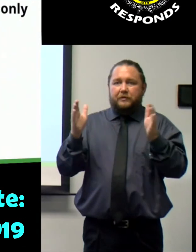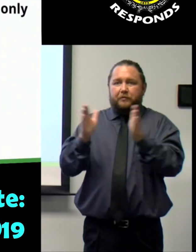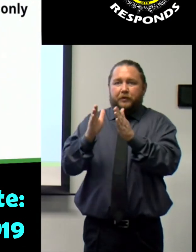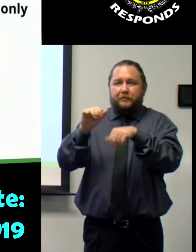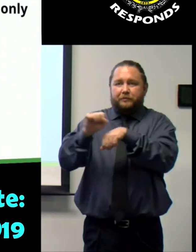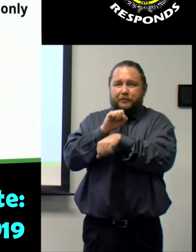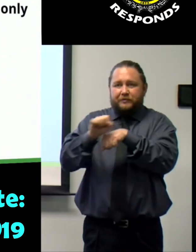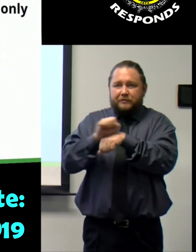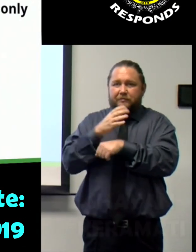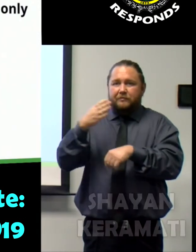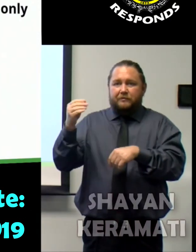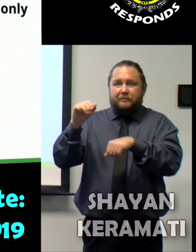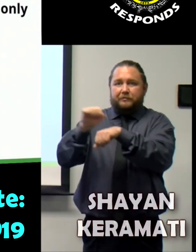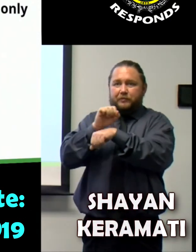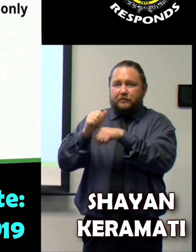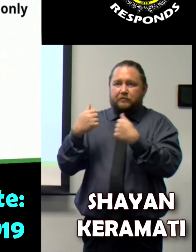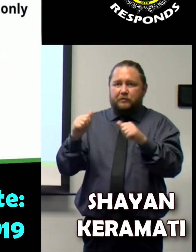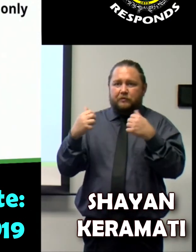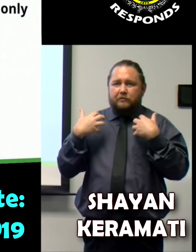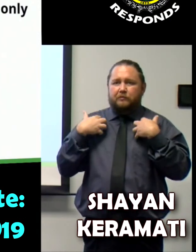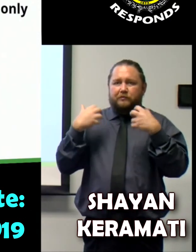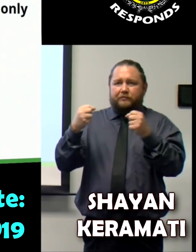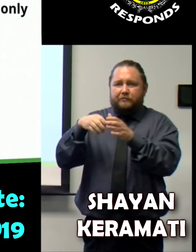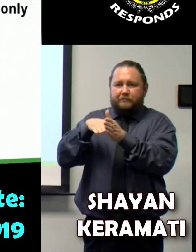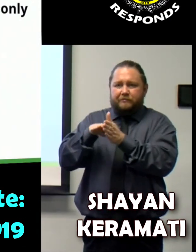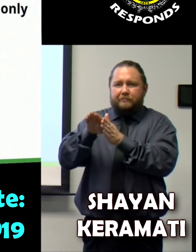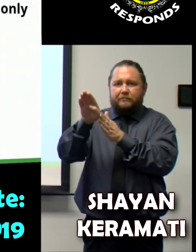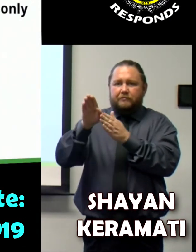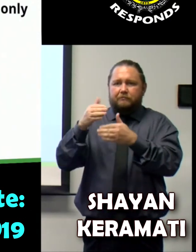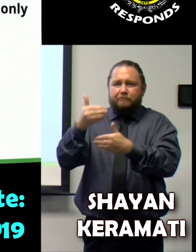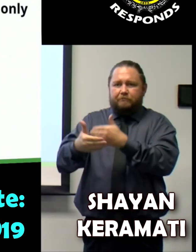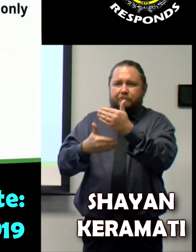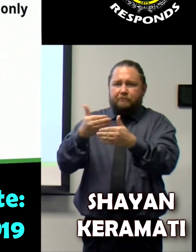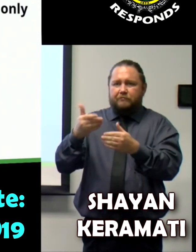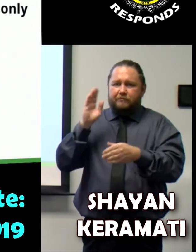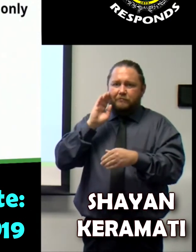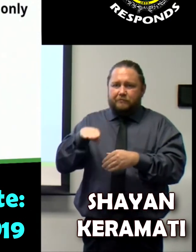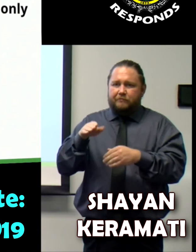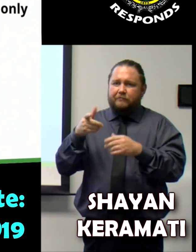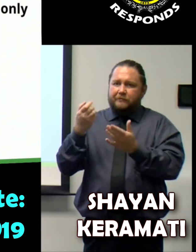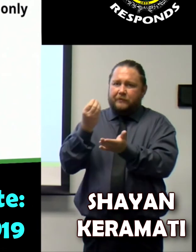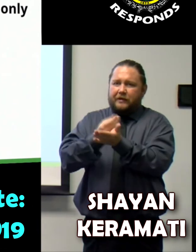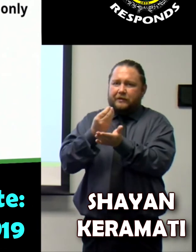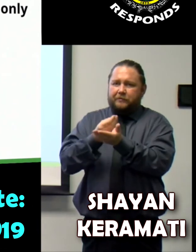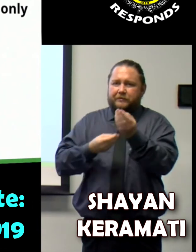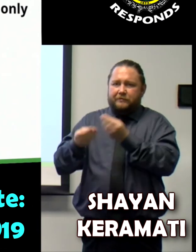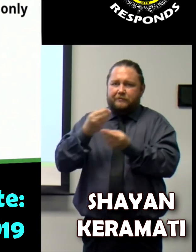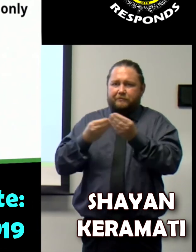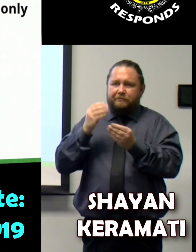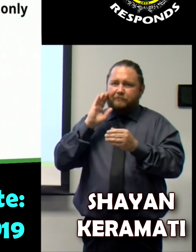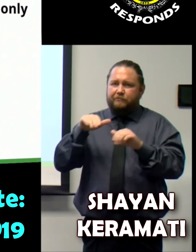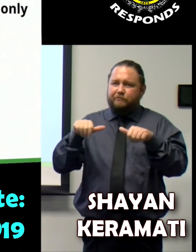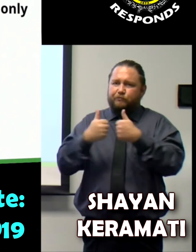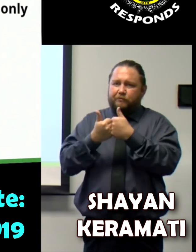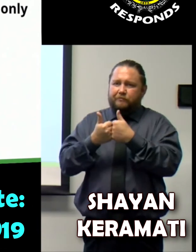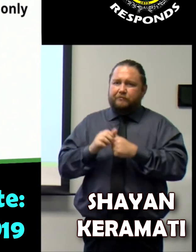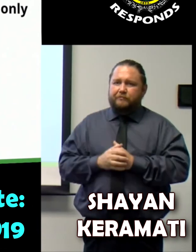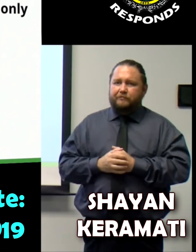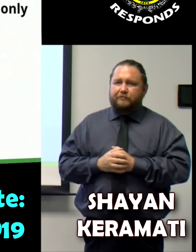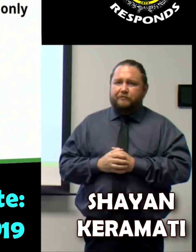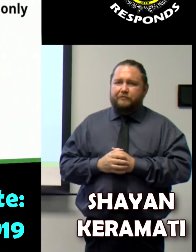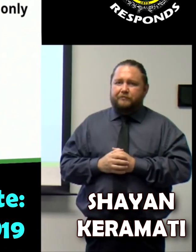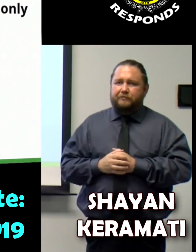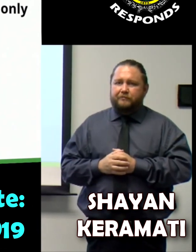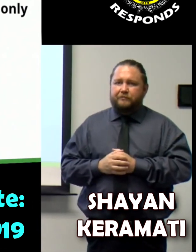of the COVID-19 virus. We know that many people have been hurt economically